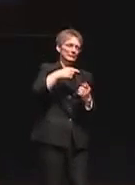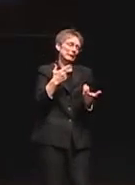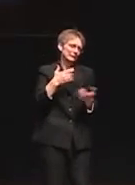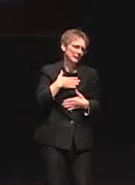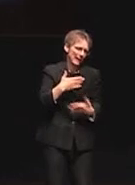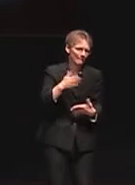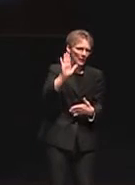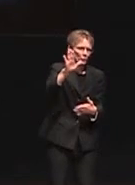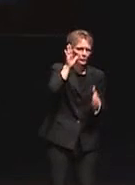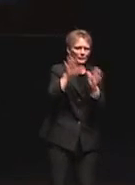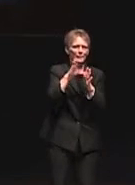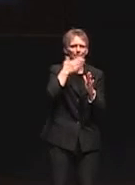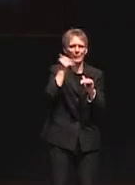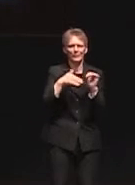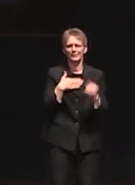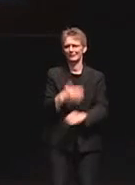it. It was a fabulous photograph.